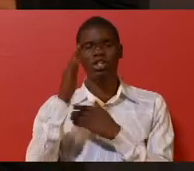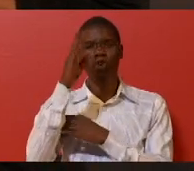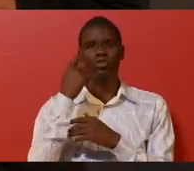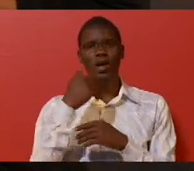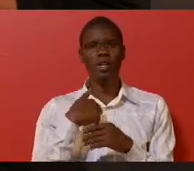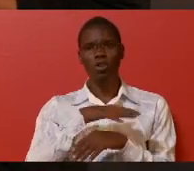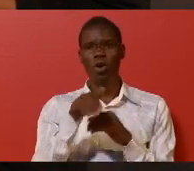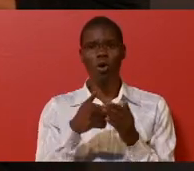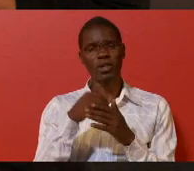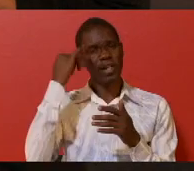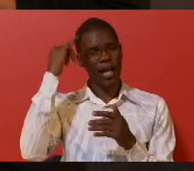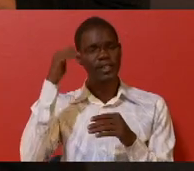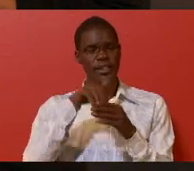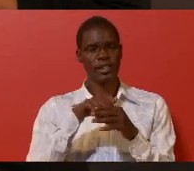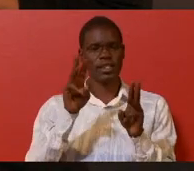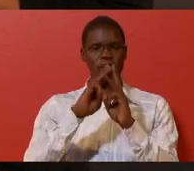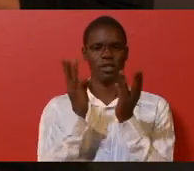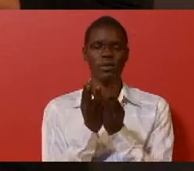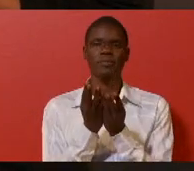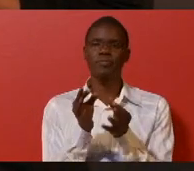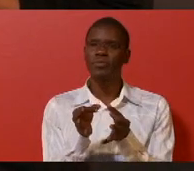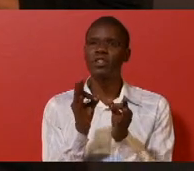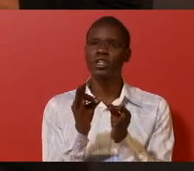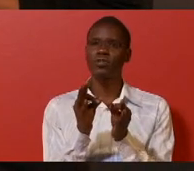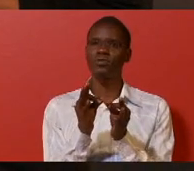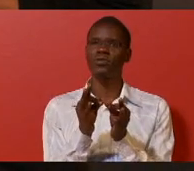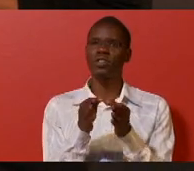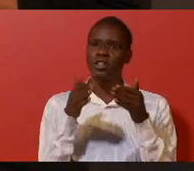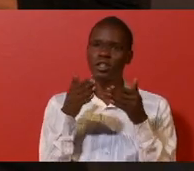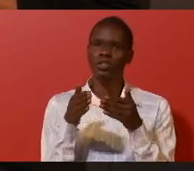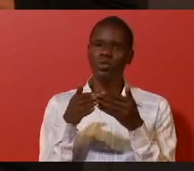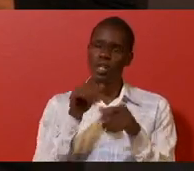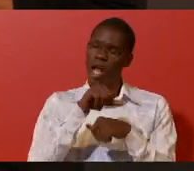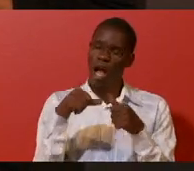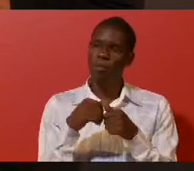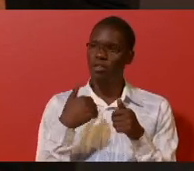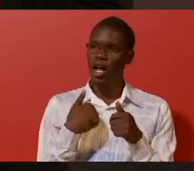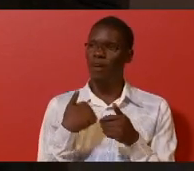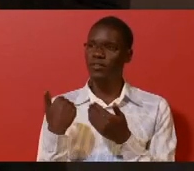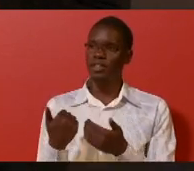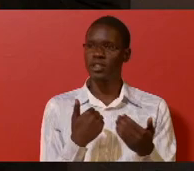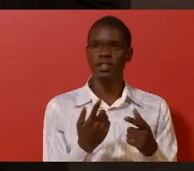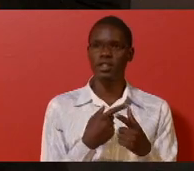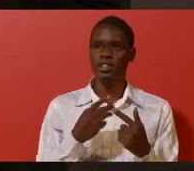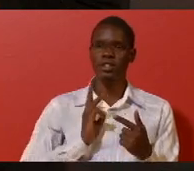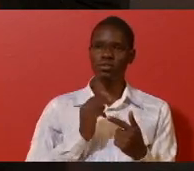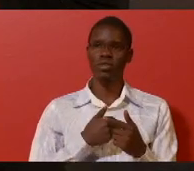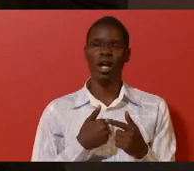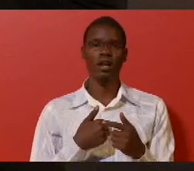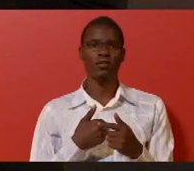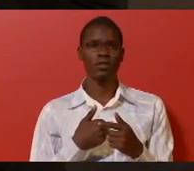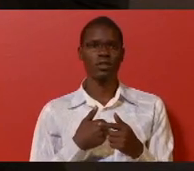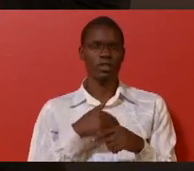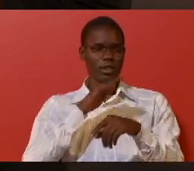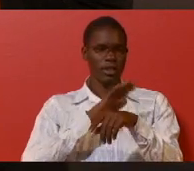of the ideas in the universe. If sexuality was about just having children, you know he could have done it so that all I had to do was to